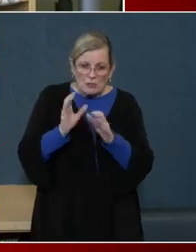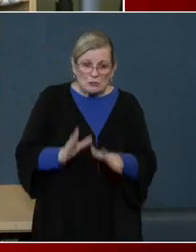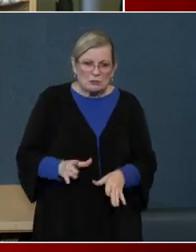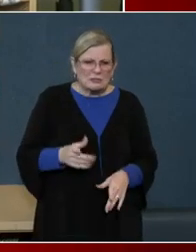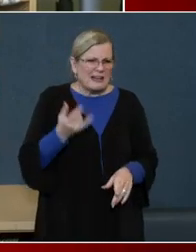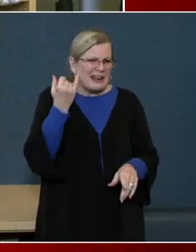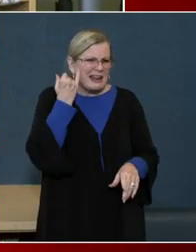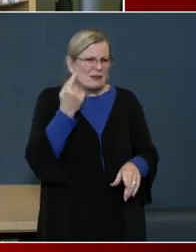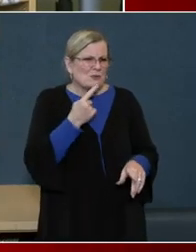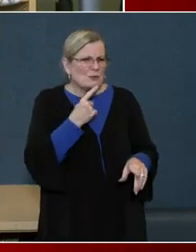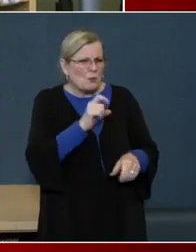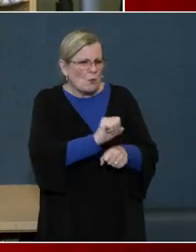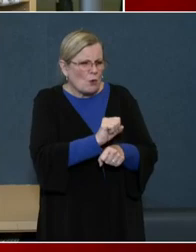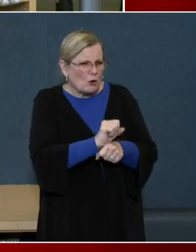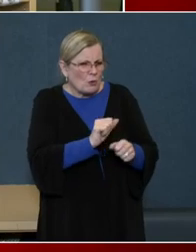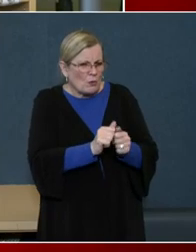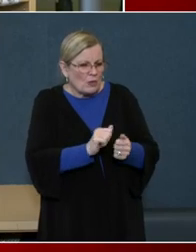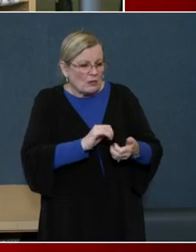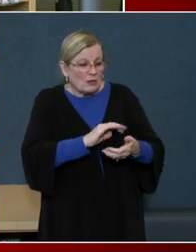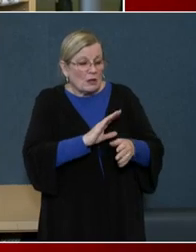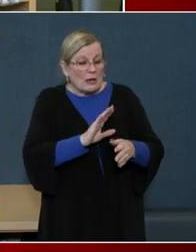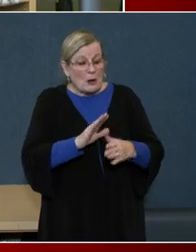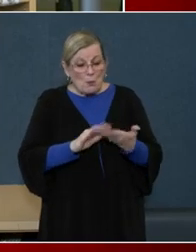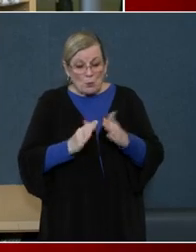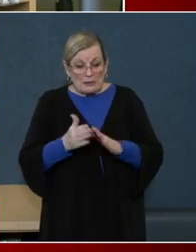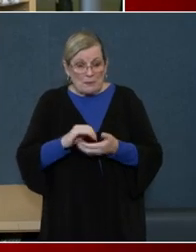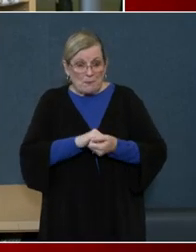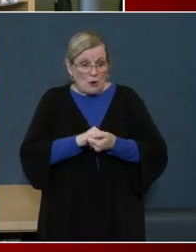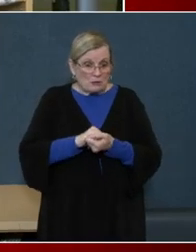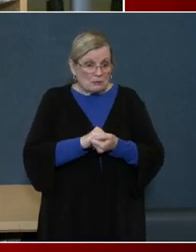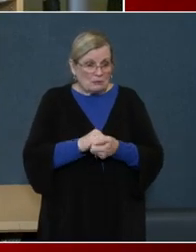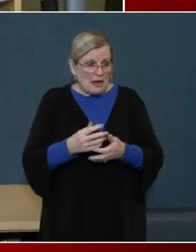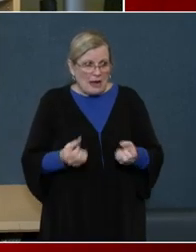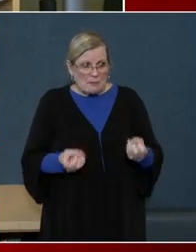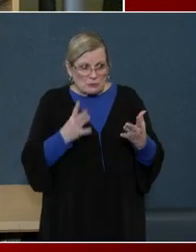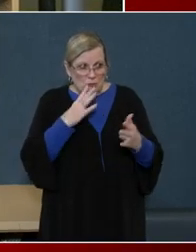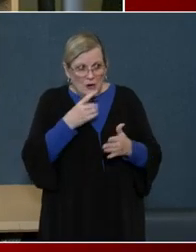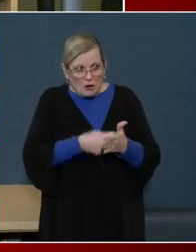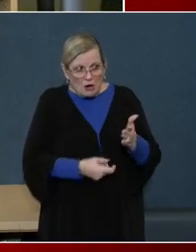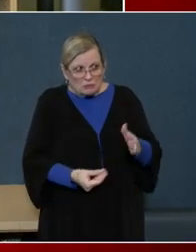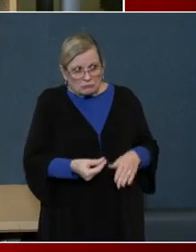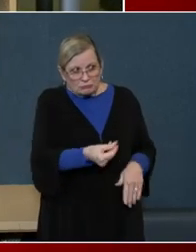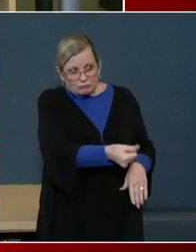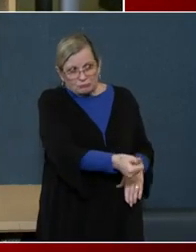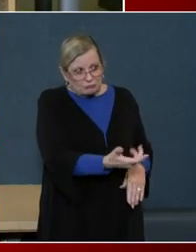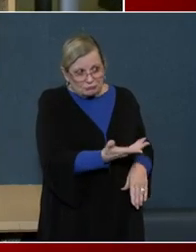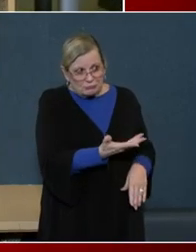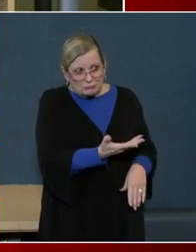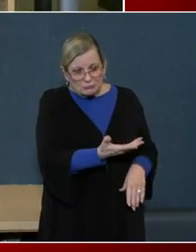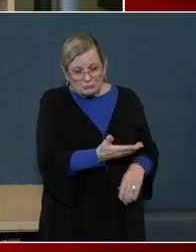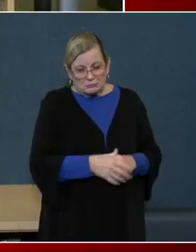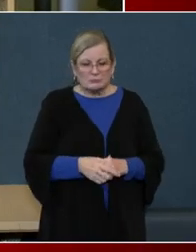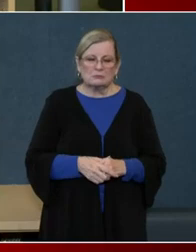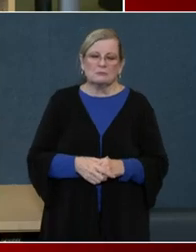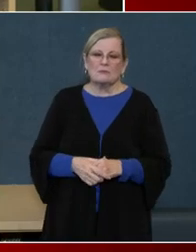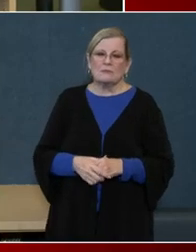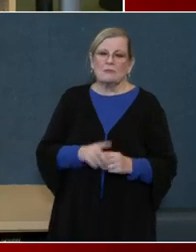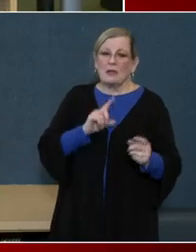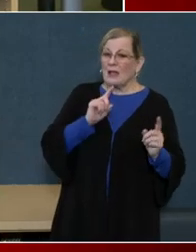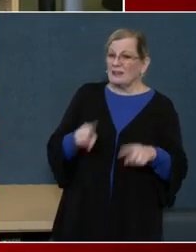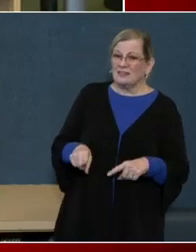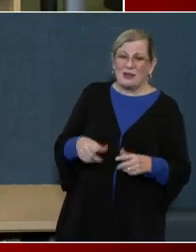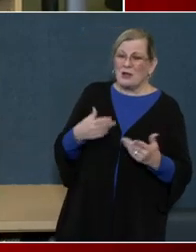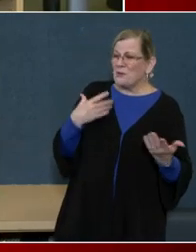meant you're paying them. How much is it going to cost you guys? Yeah, so we don't know what that universe will